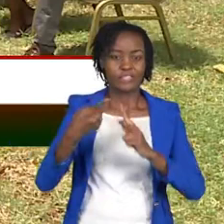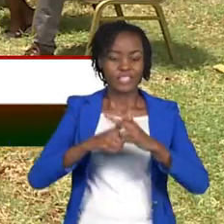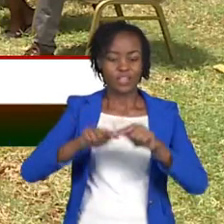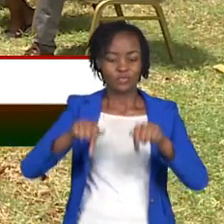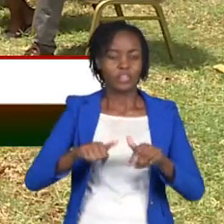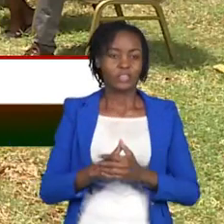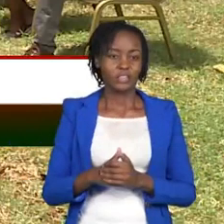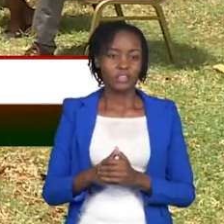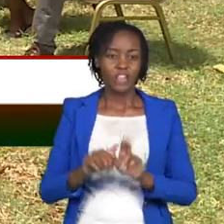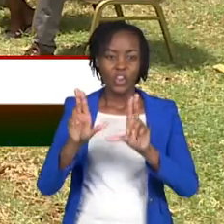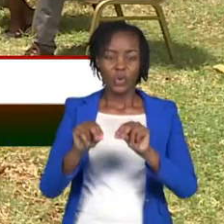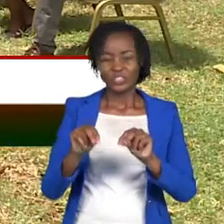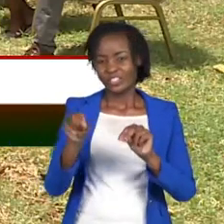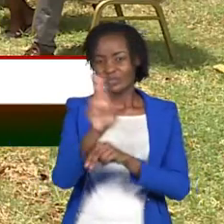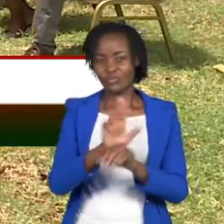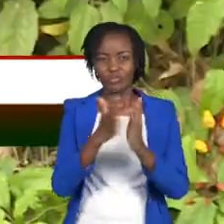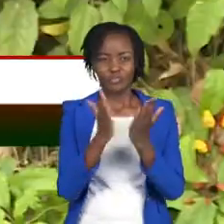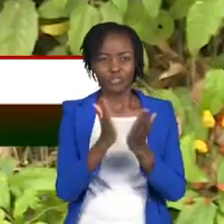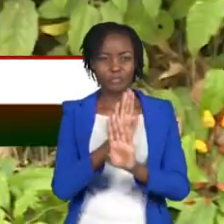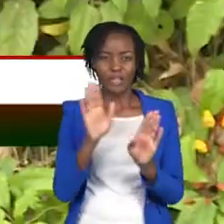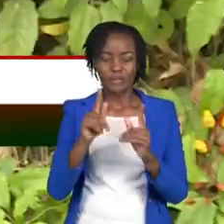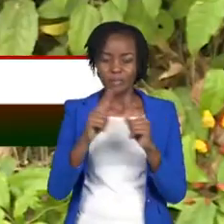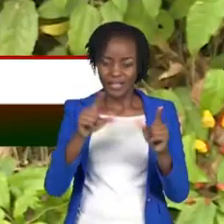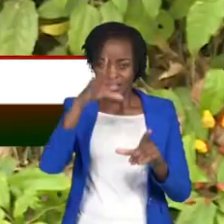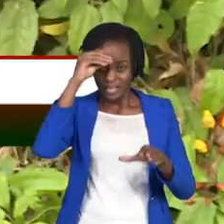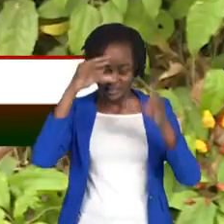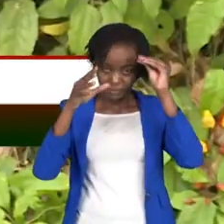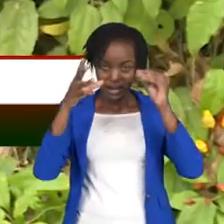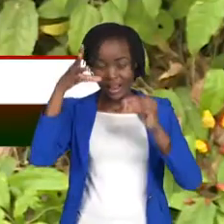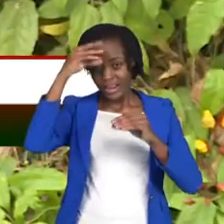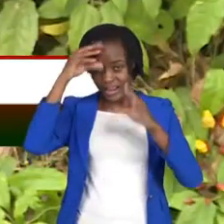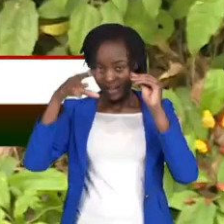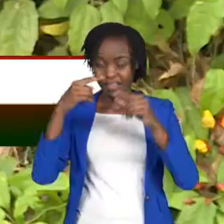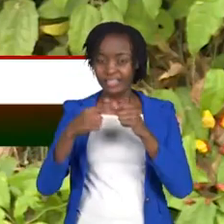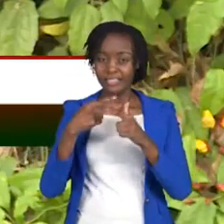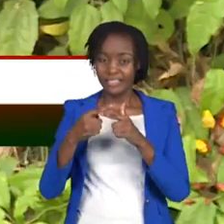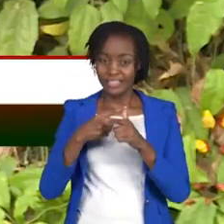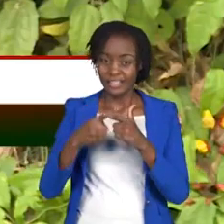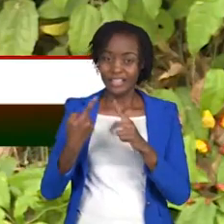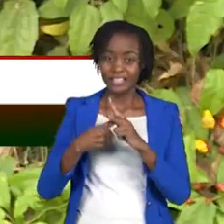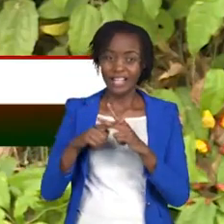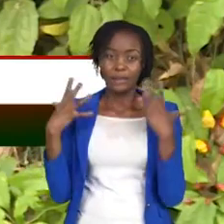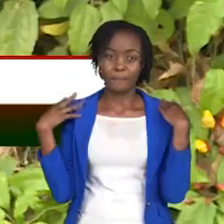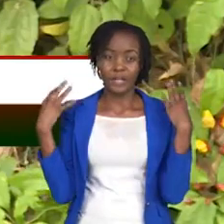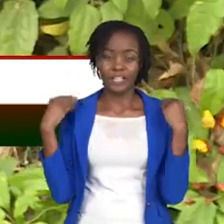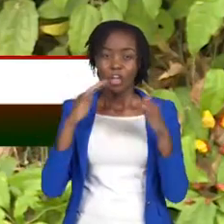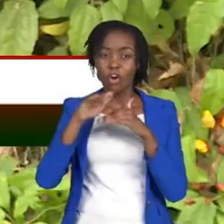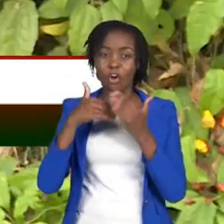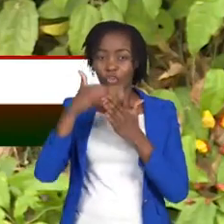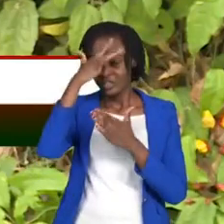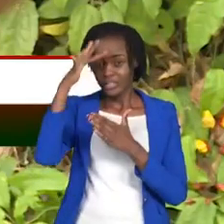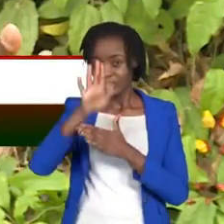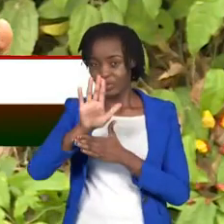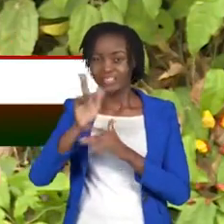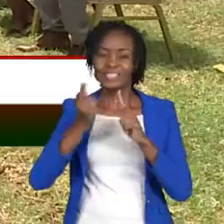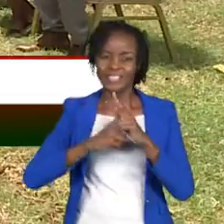not using the books. Just pick the knowledge and then start practicing the things and the theories that you want people to at